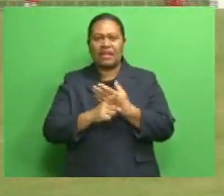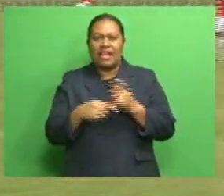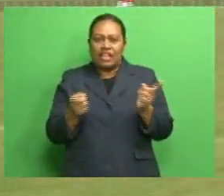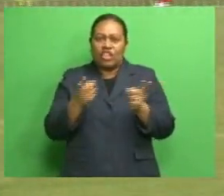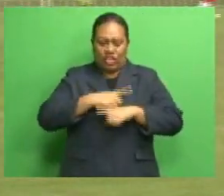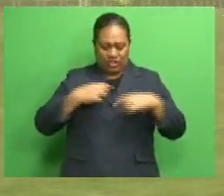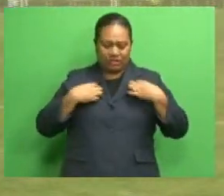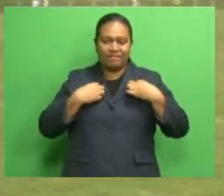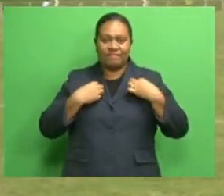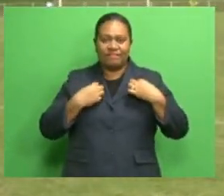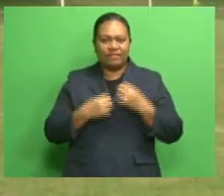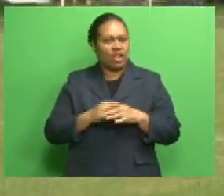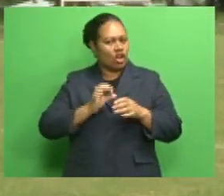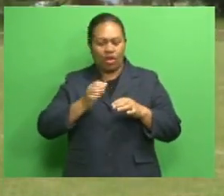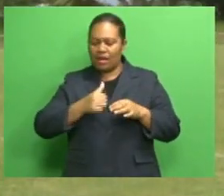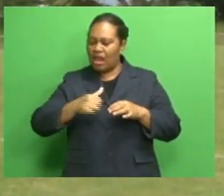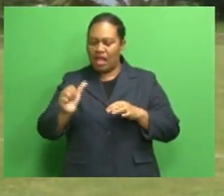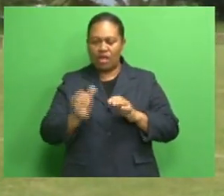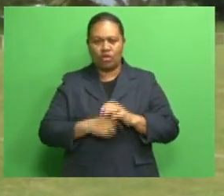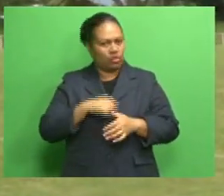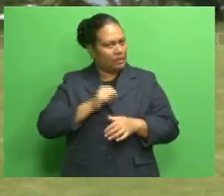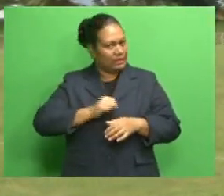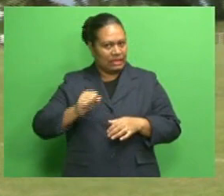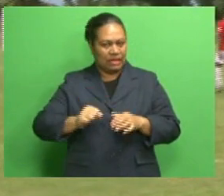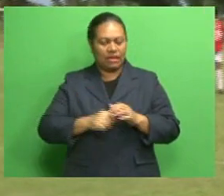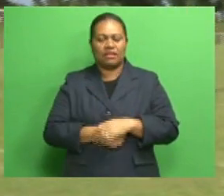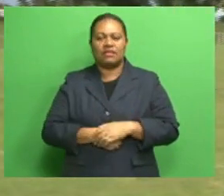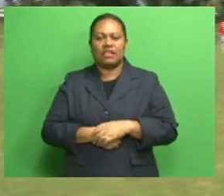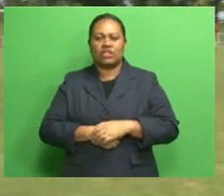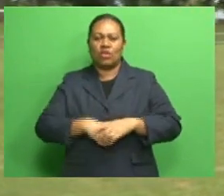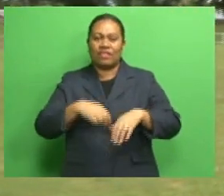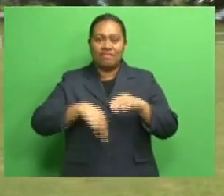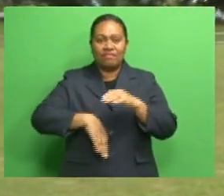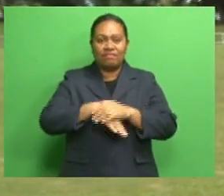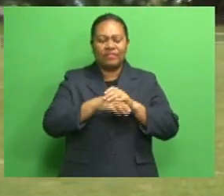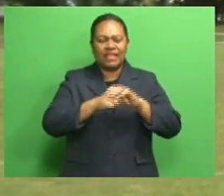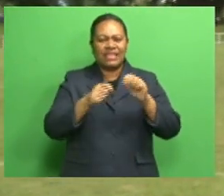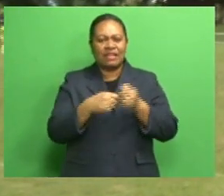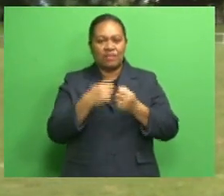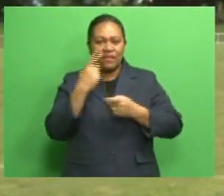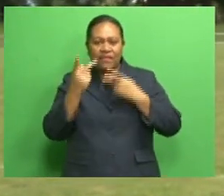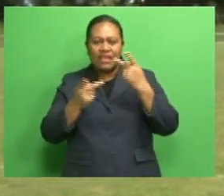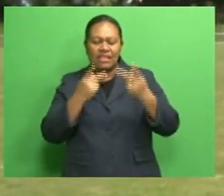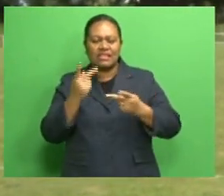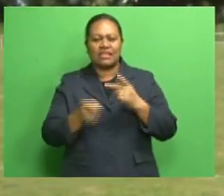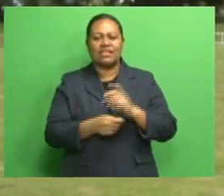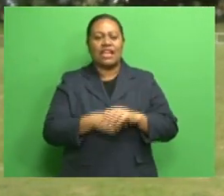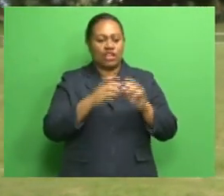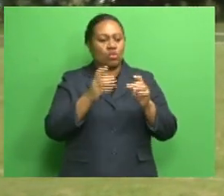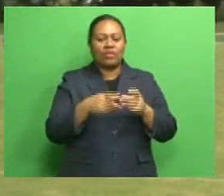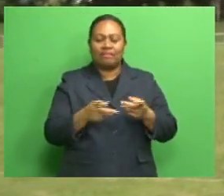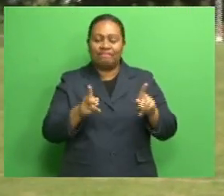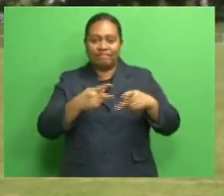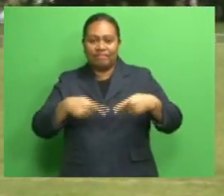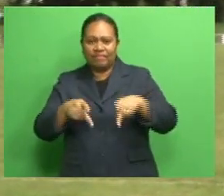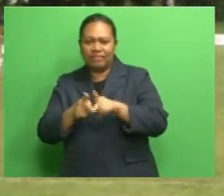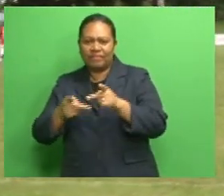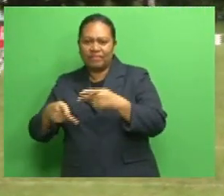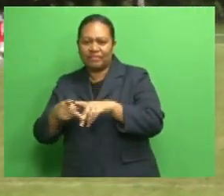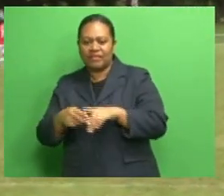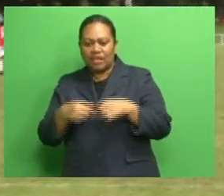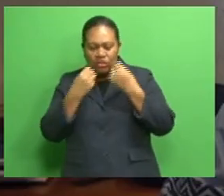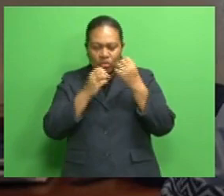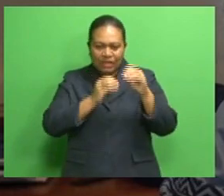of jerseys should be taken seriously. Fiji FA teams will be visiting districts to educate teams on the new